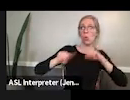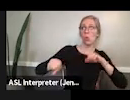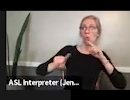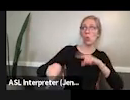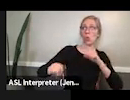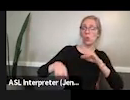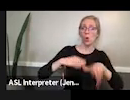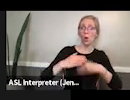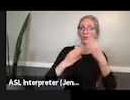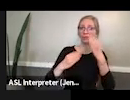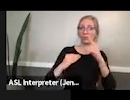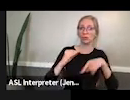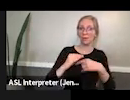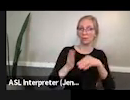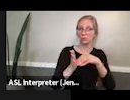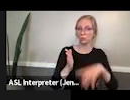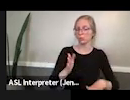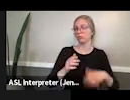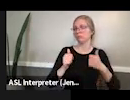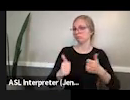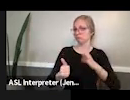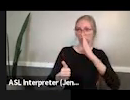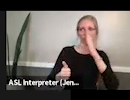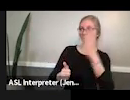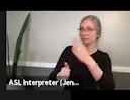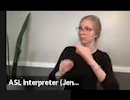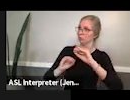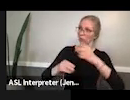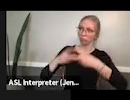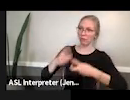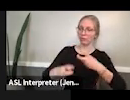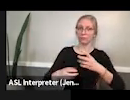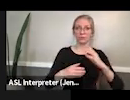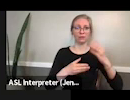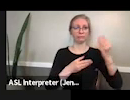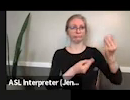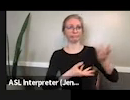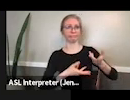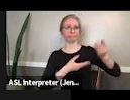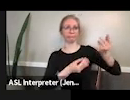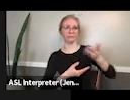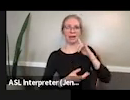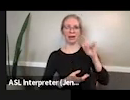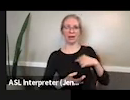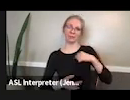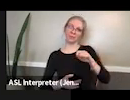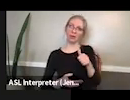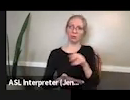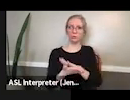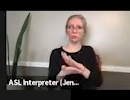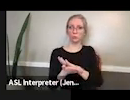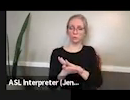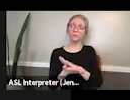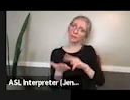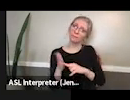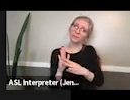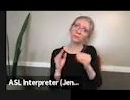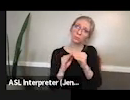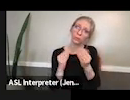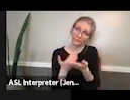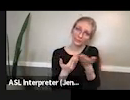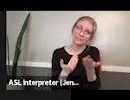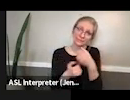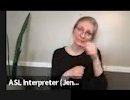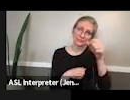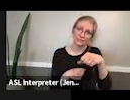student directly. It's no problem. They just share it with me as if I were another school. And that does make it a little easier